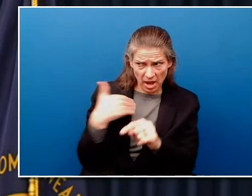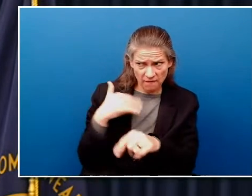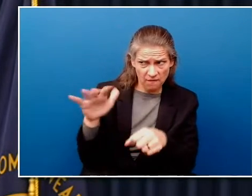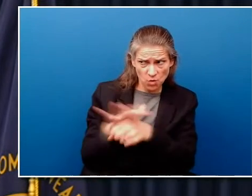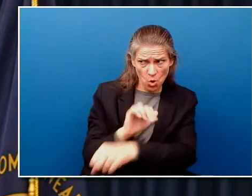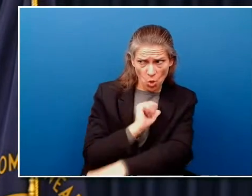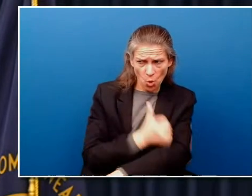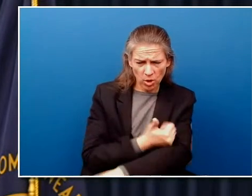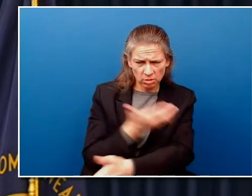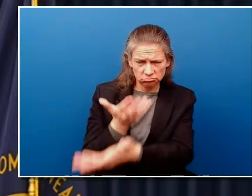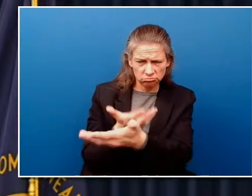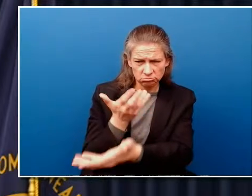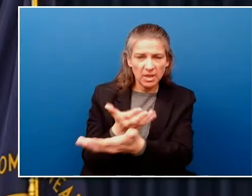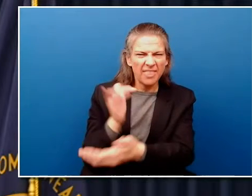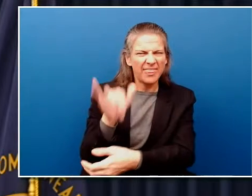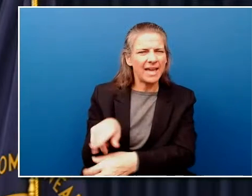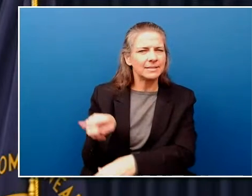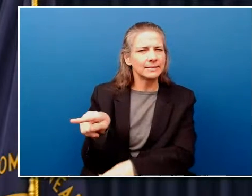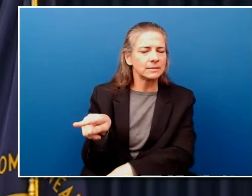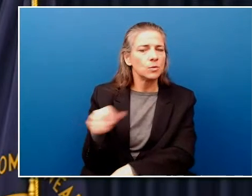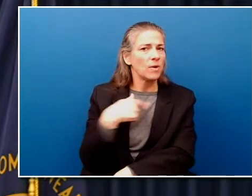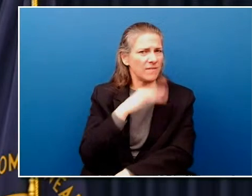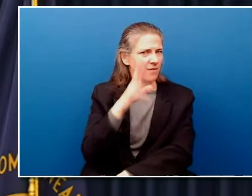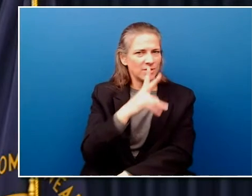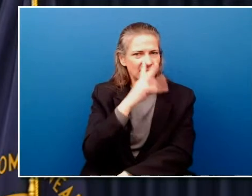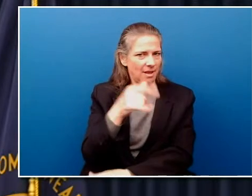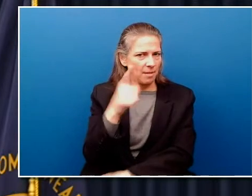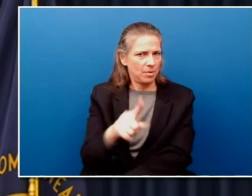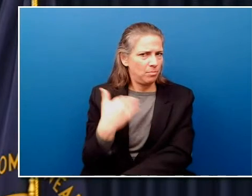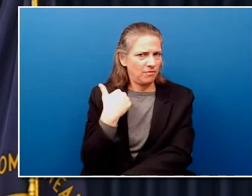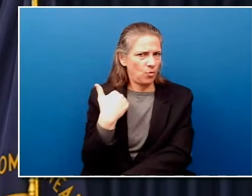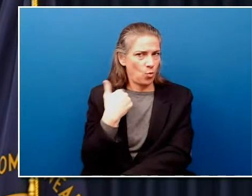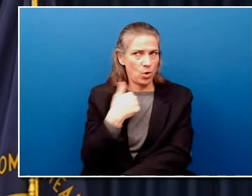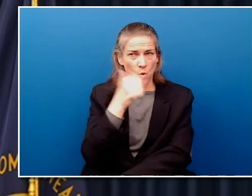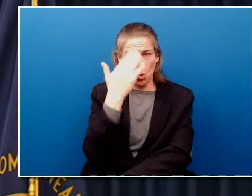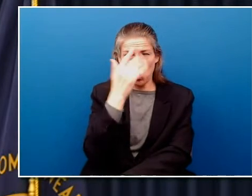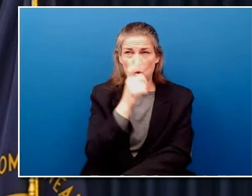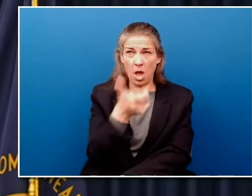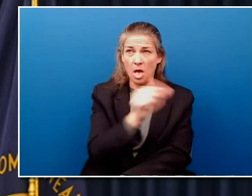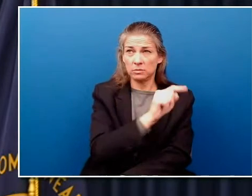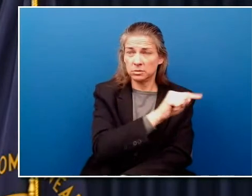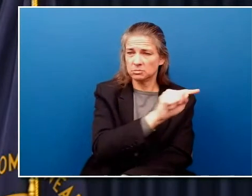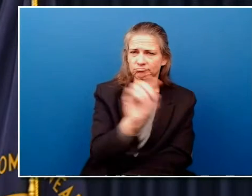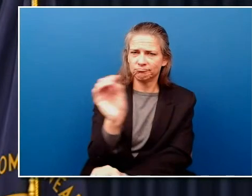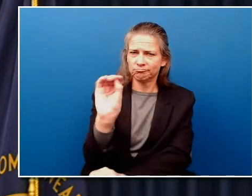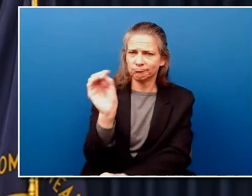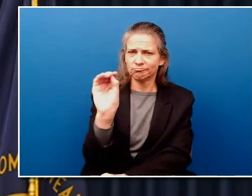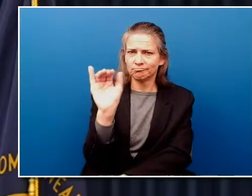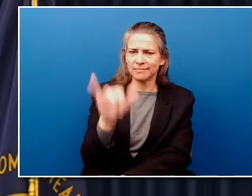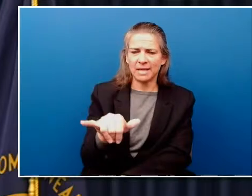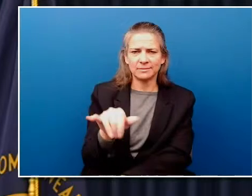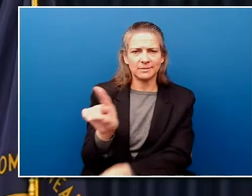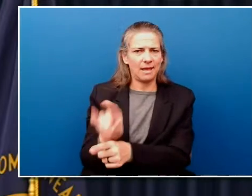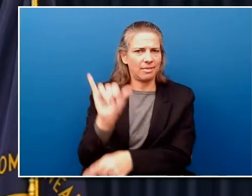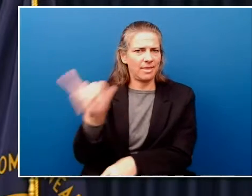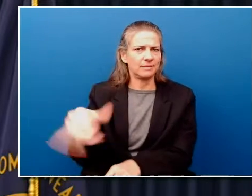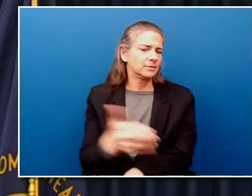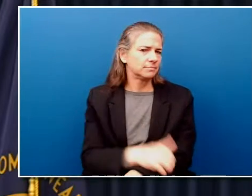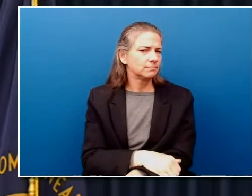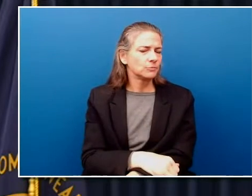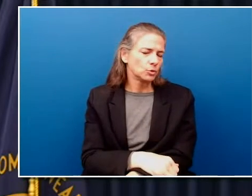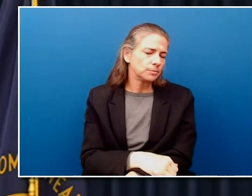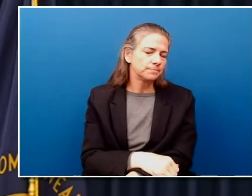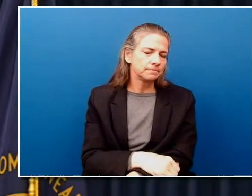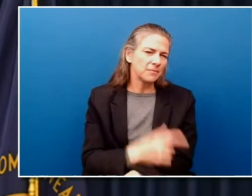thing to work through there. We've never seen it before. We don't know of another group that acts that way. So a little